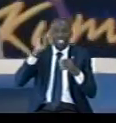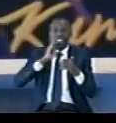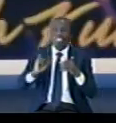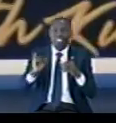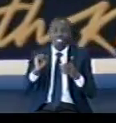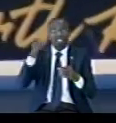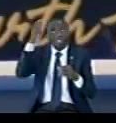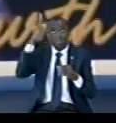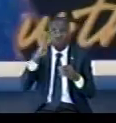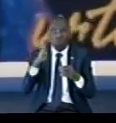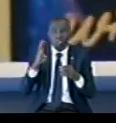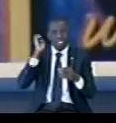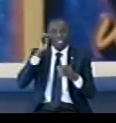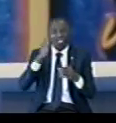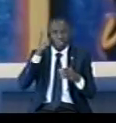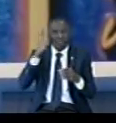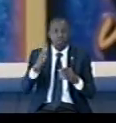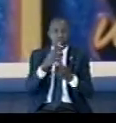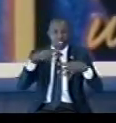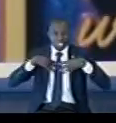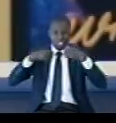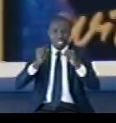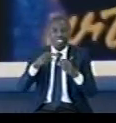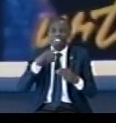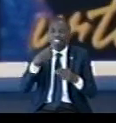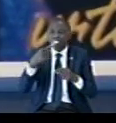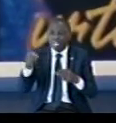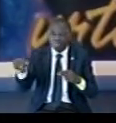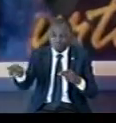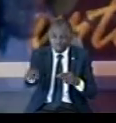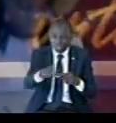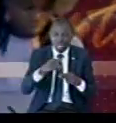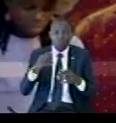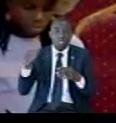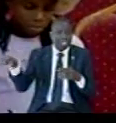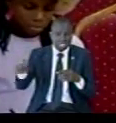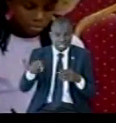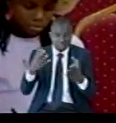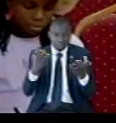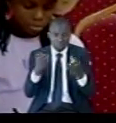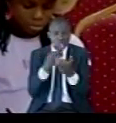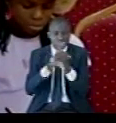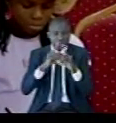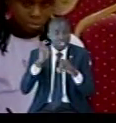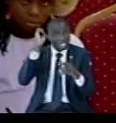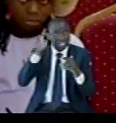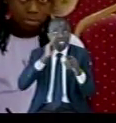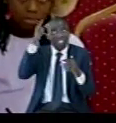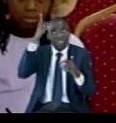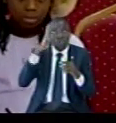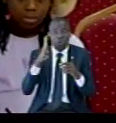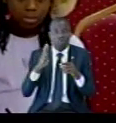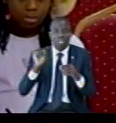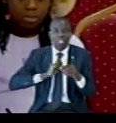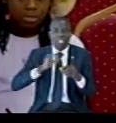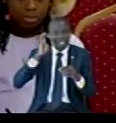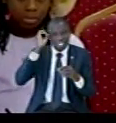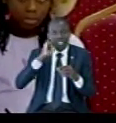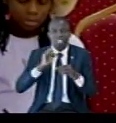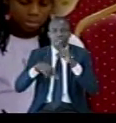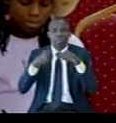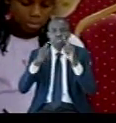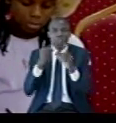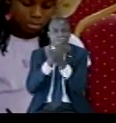God and is going to heal. Tell them they want deliverance. Tell them he is God and is going